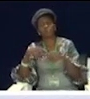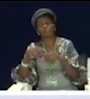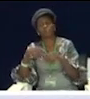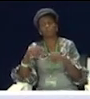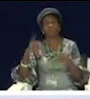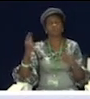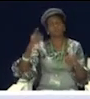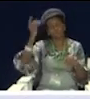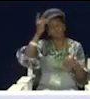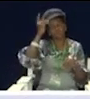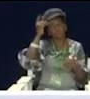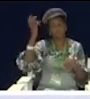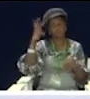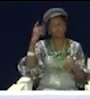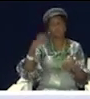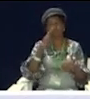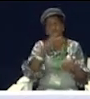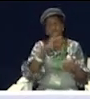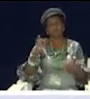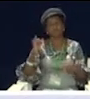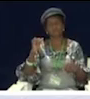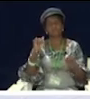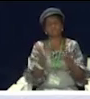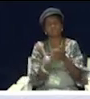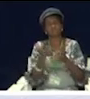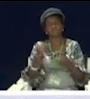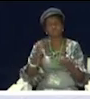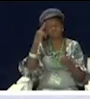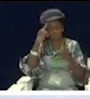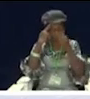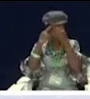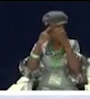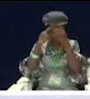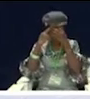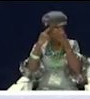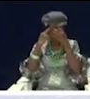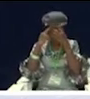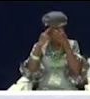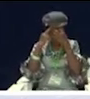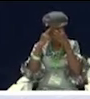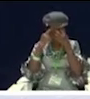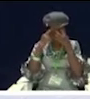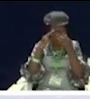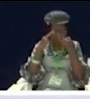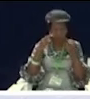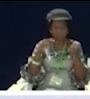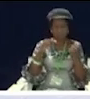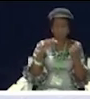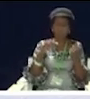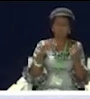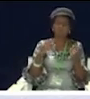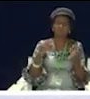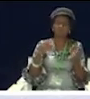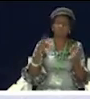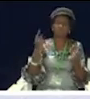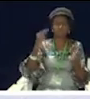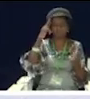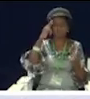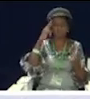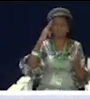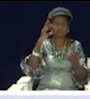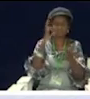The demon was saying, the reason if Paul sent an handkerchief here, I will